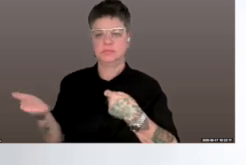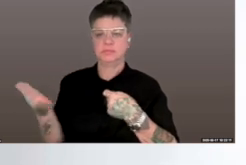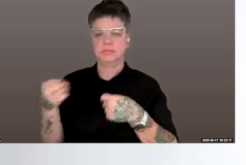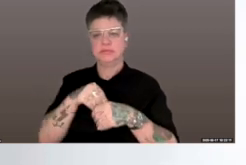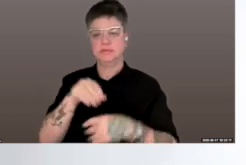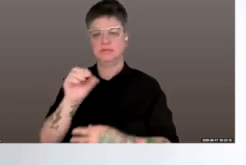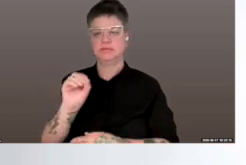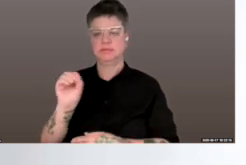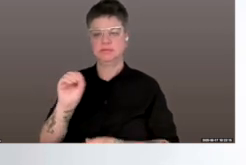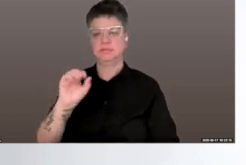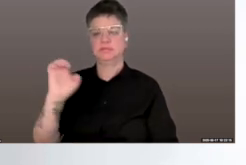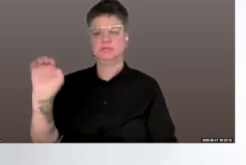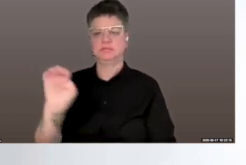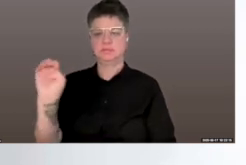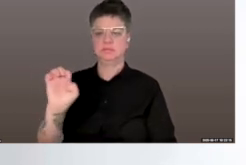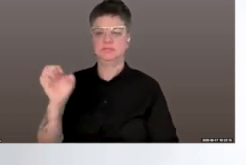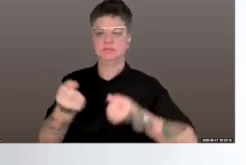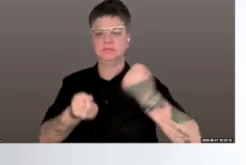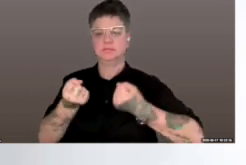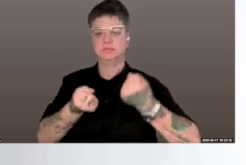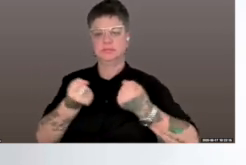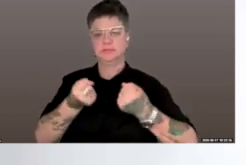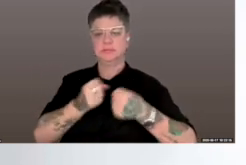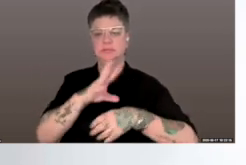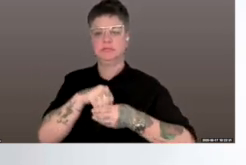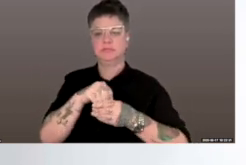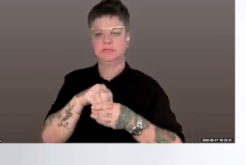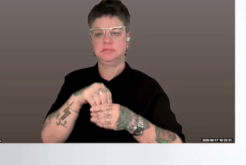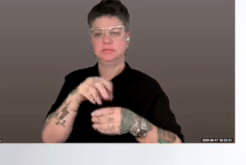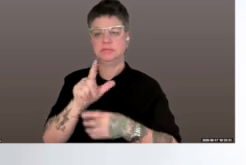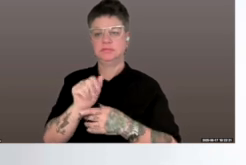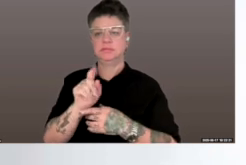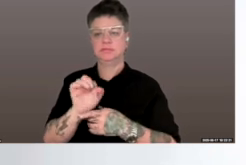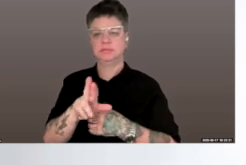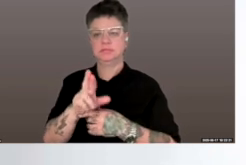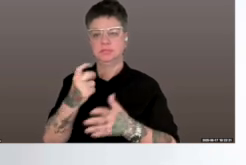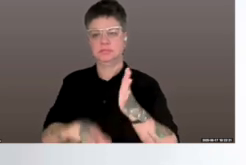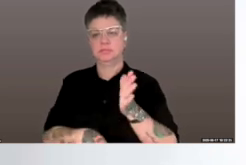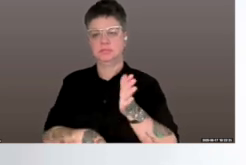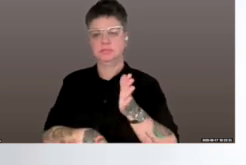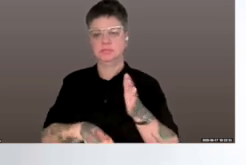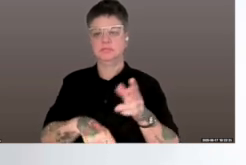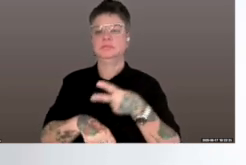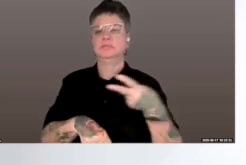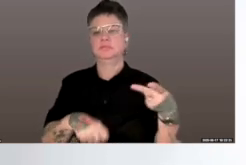Here's staff's initial thinking behind how ZAP may work. ZAP is guided